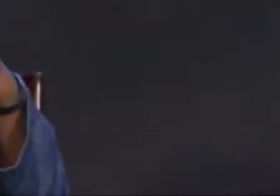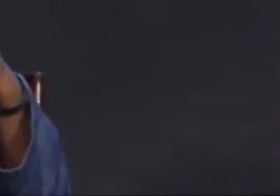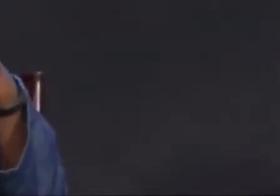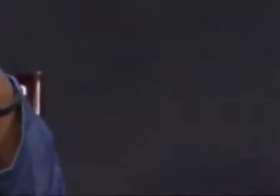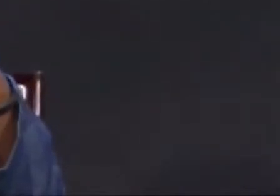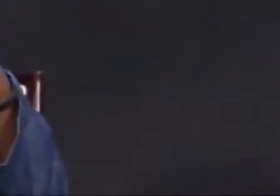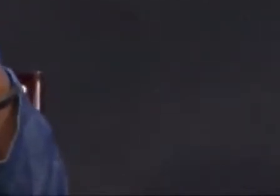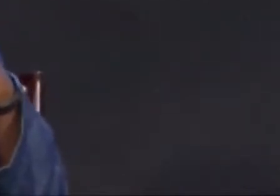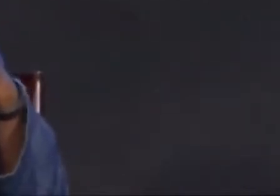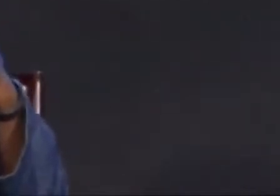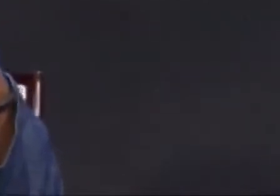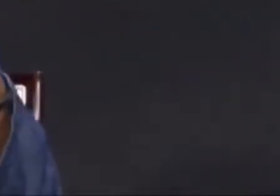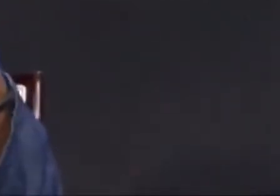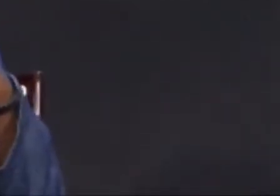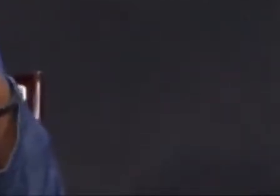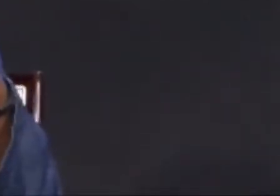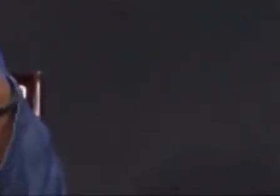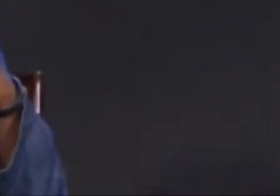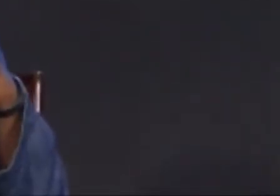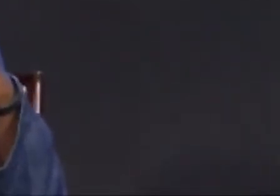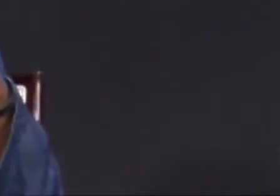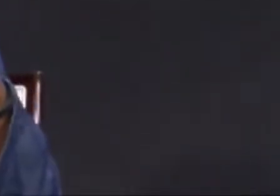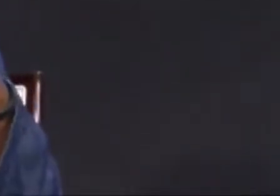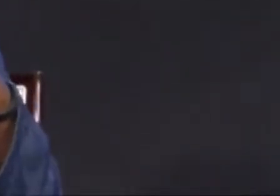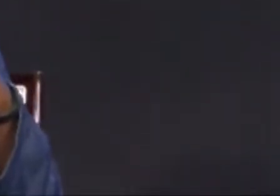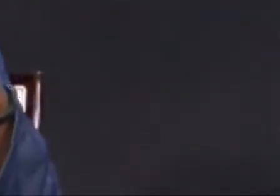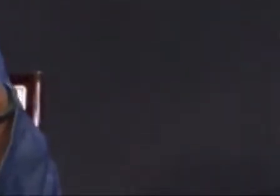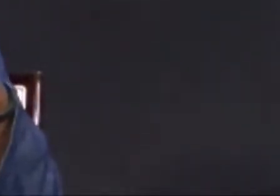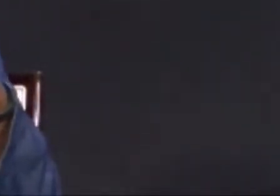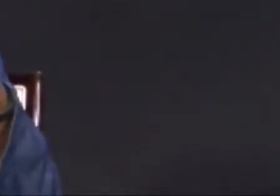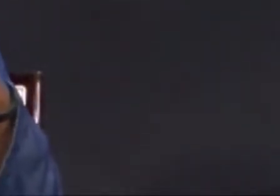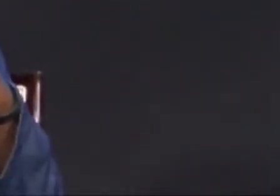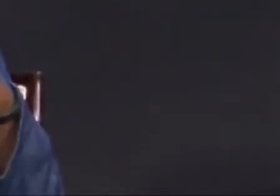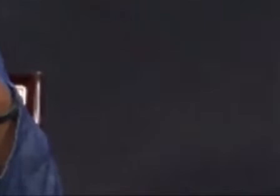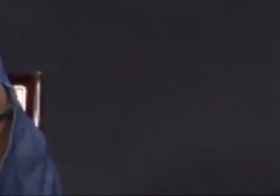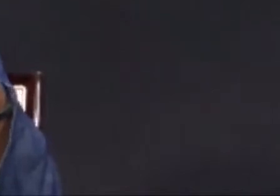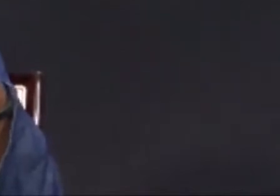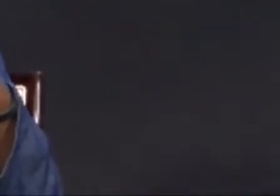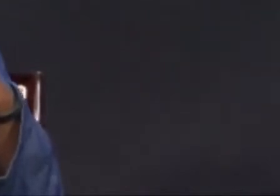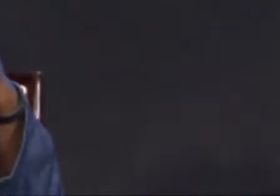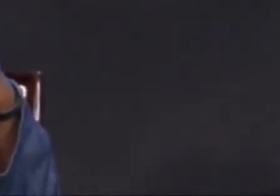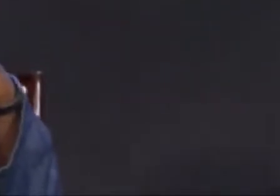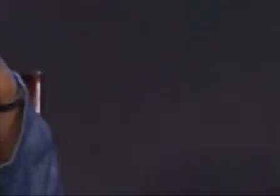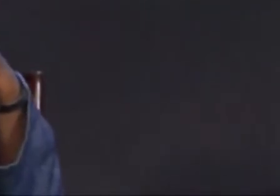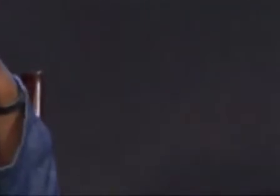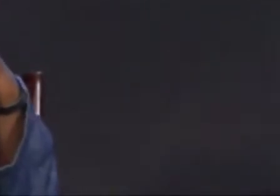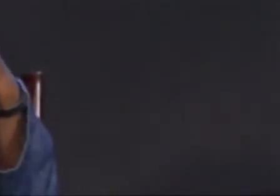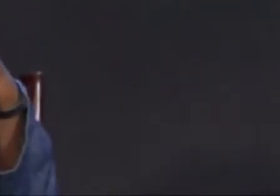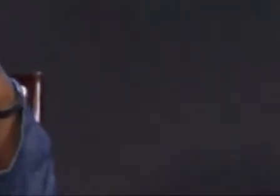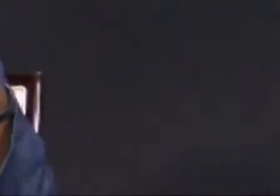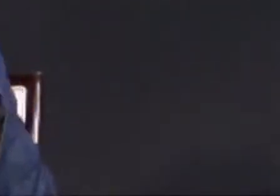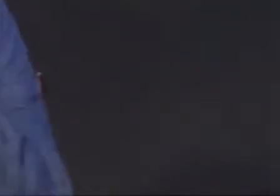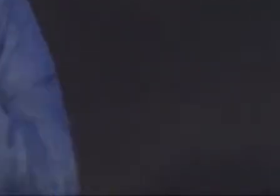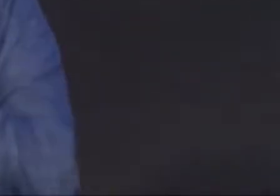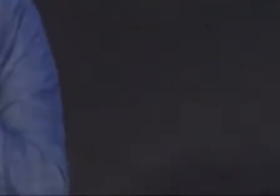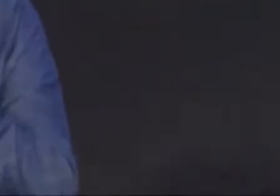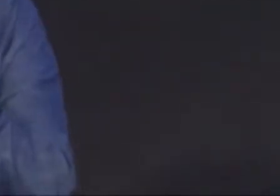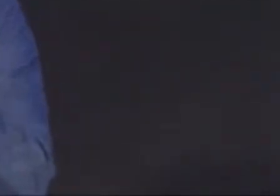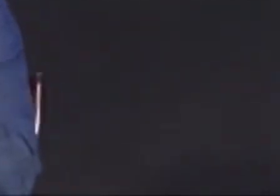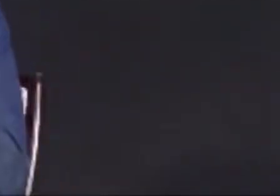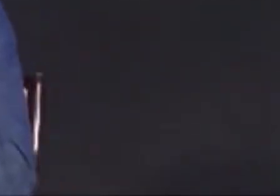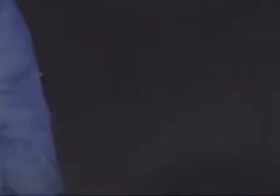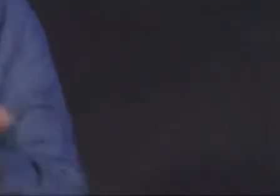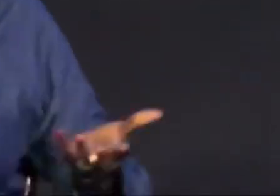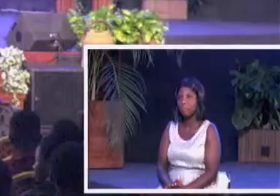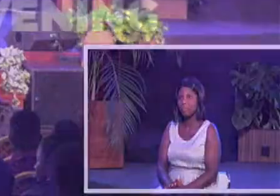the different components of skills, knowledge, abilities that you have, that you can hone in